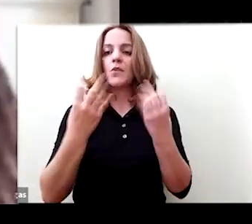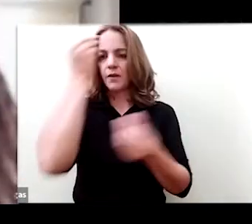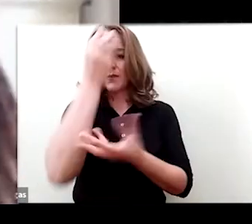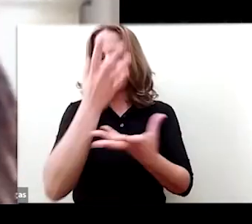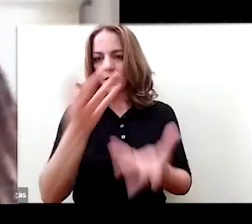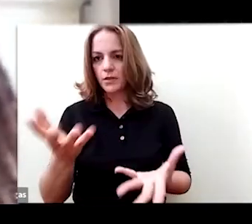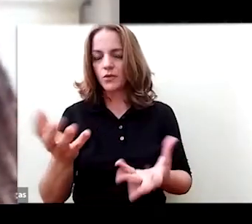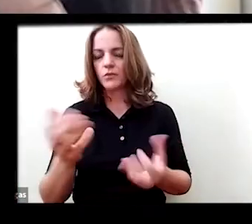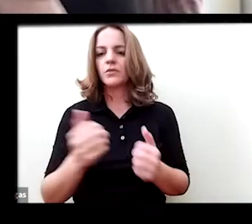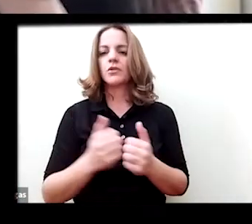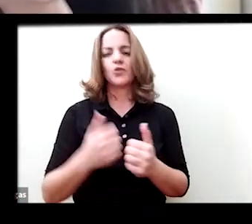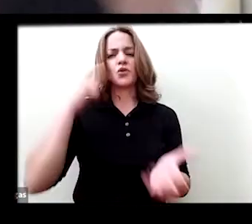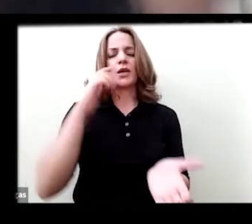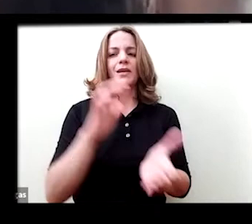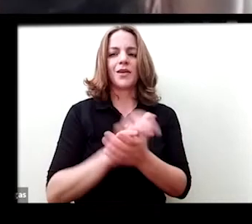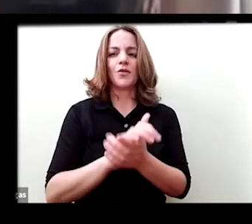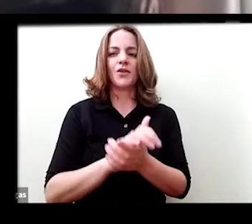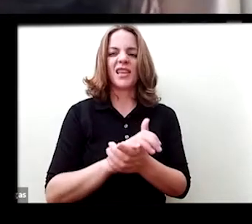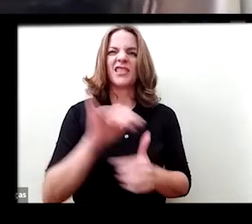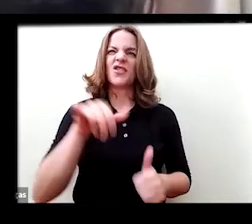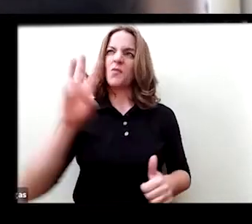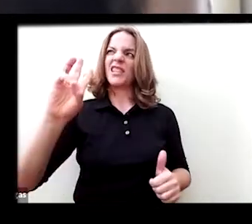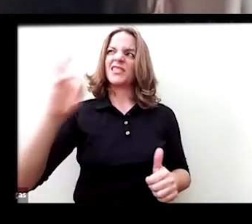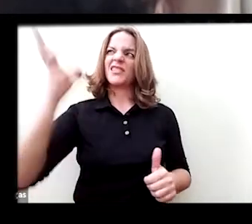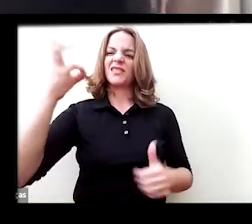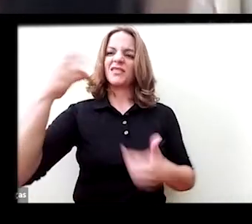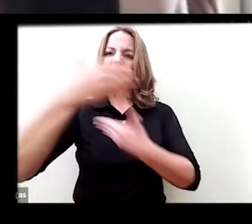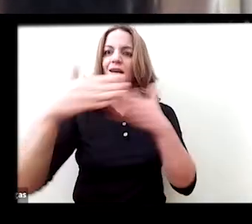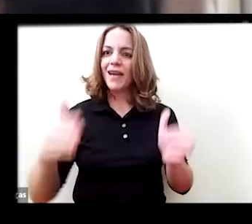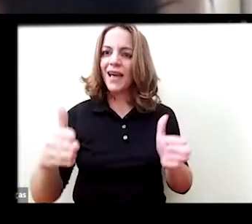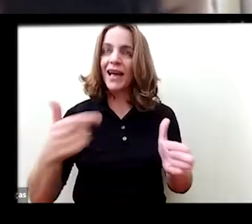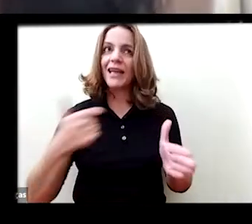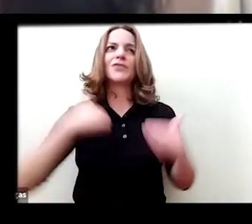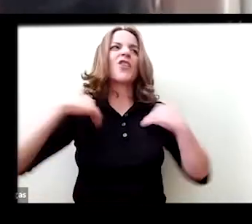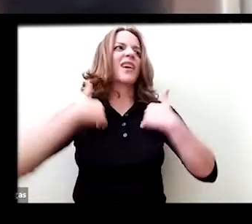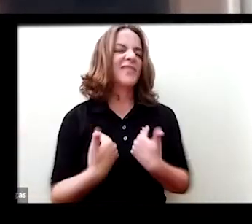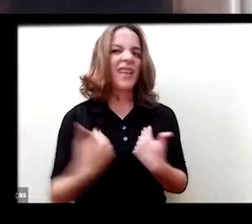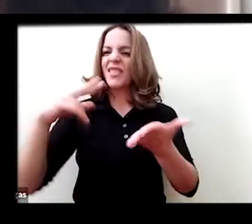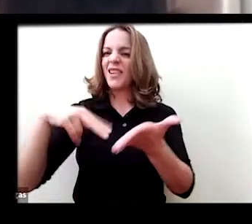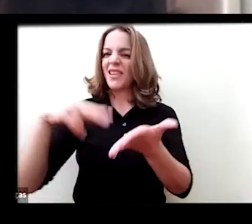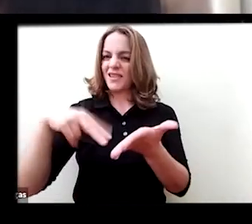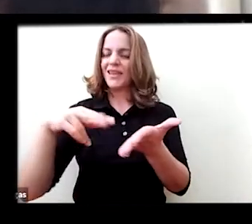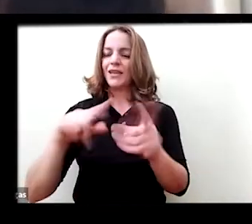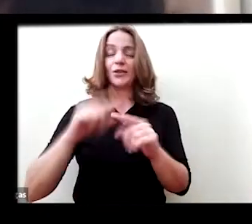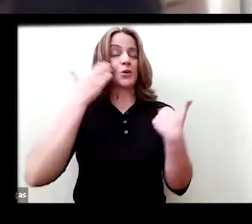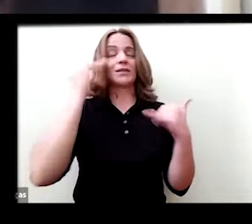6th box and I was getting like very discouraged. I was like, I don't even know if this was even written down. What am I doing? I'm like obsessed. I need